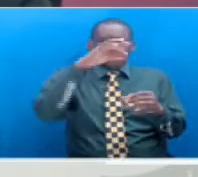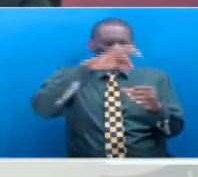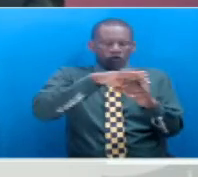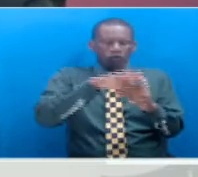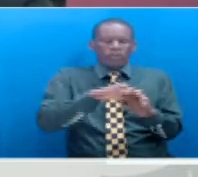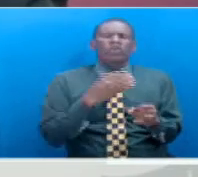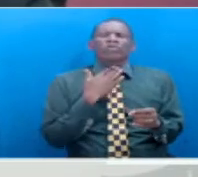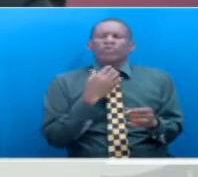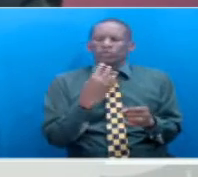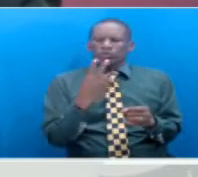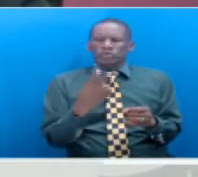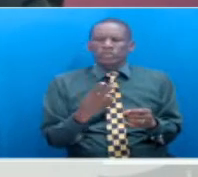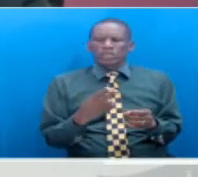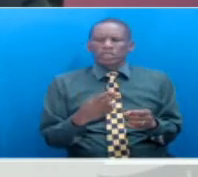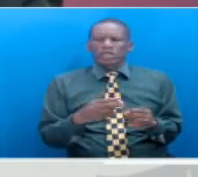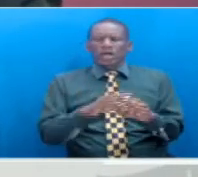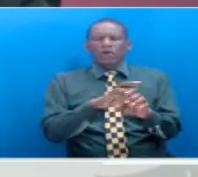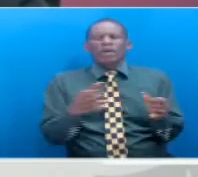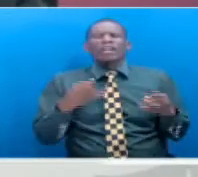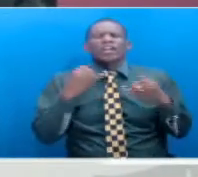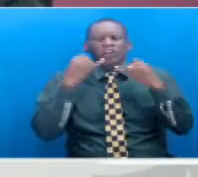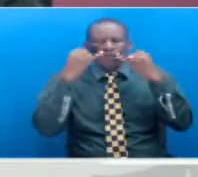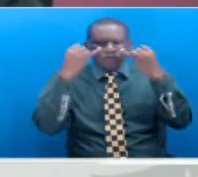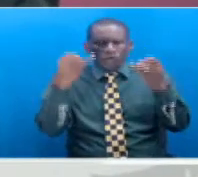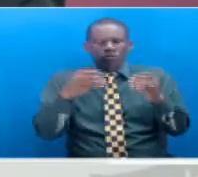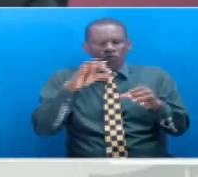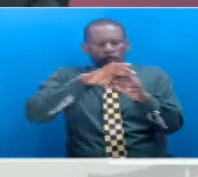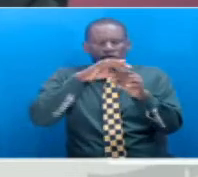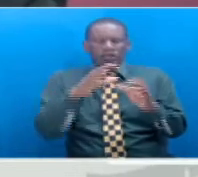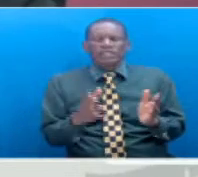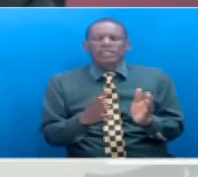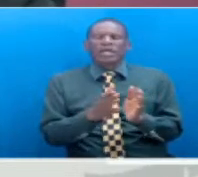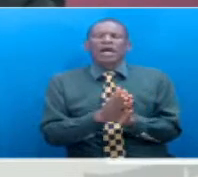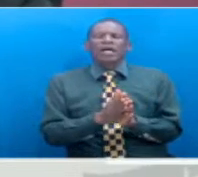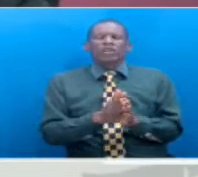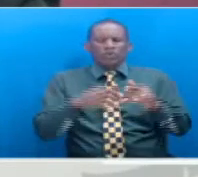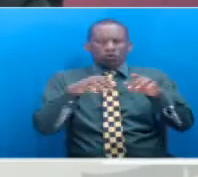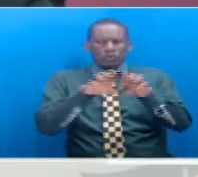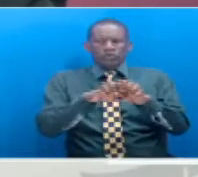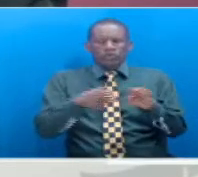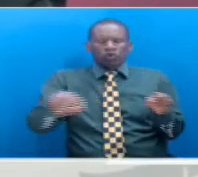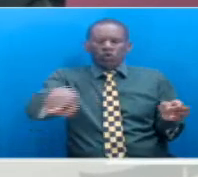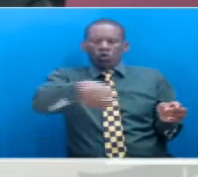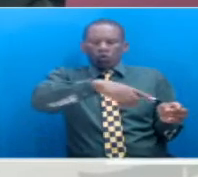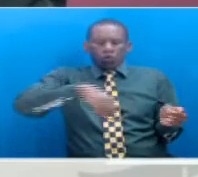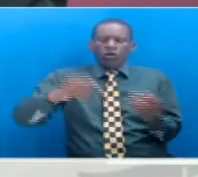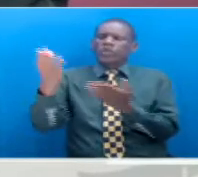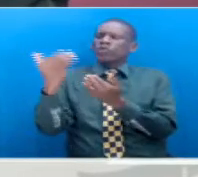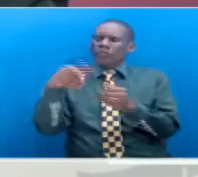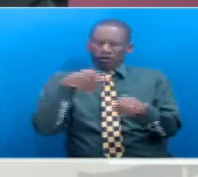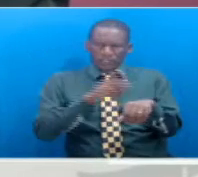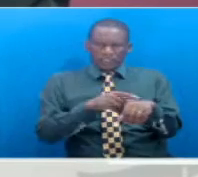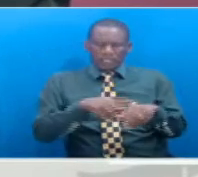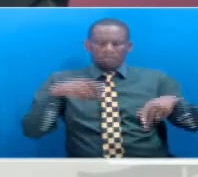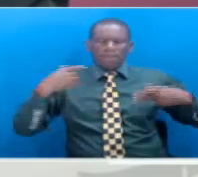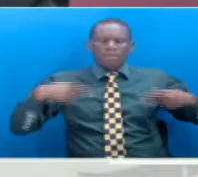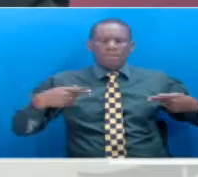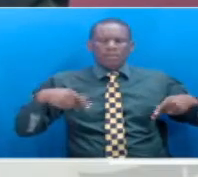to see a more informed voters, and we are hopeful that this time people